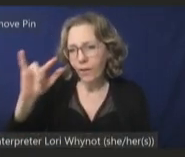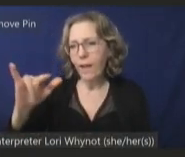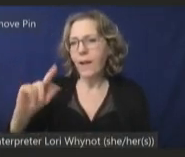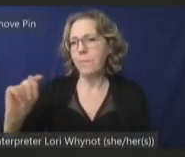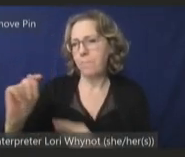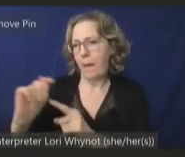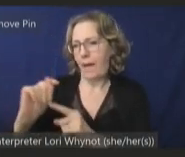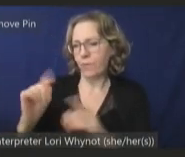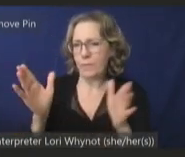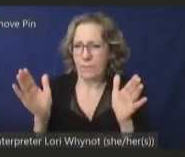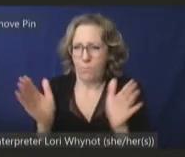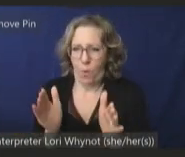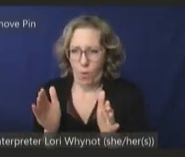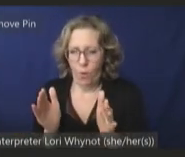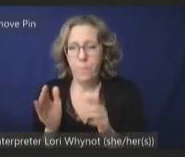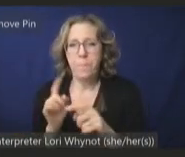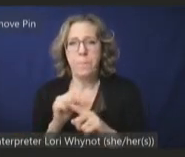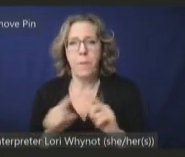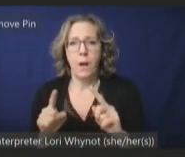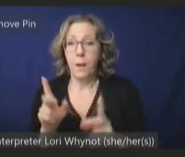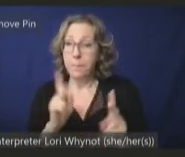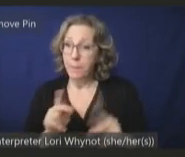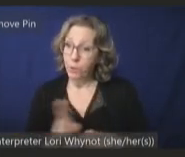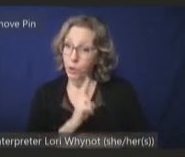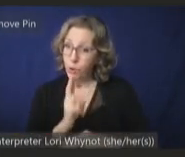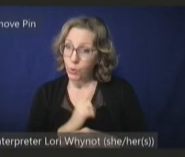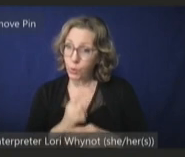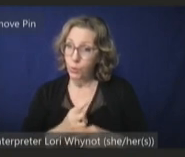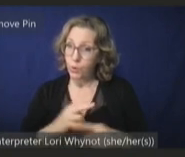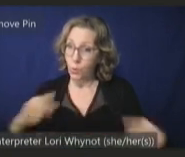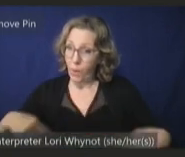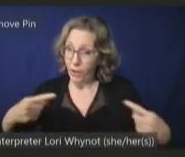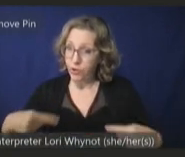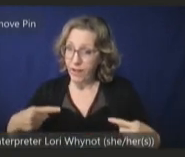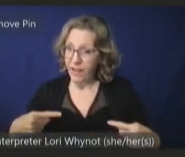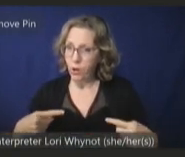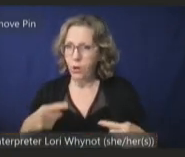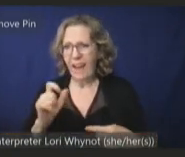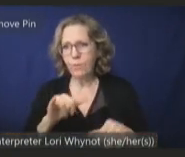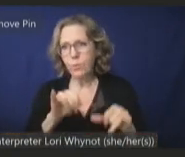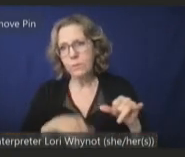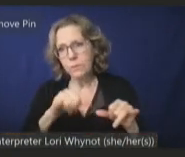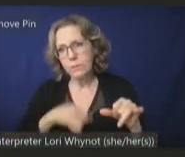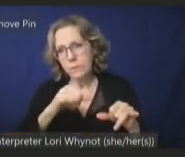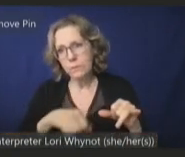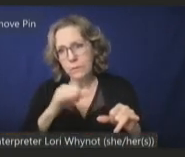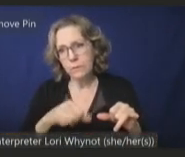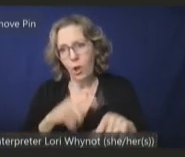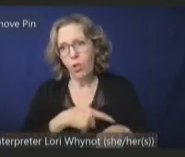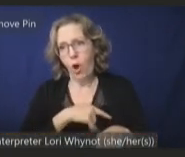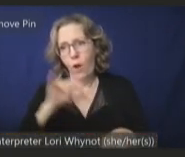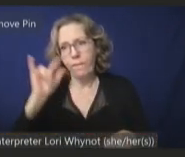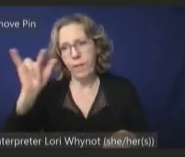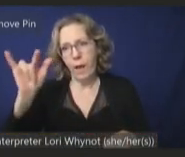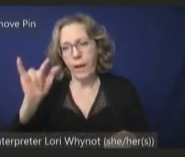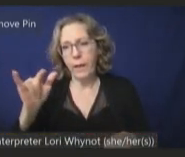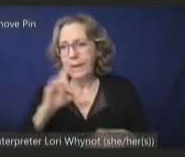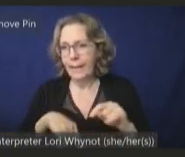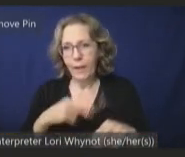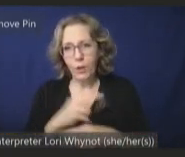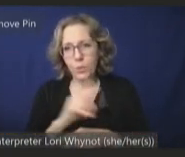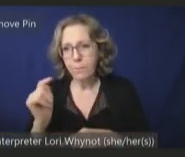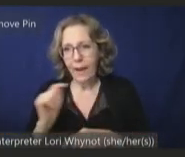lot of people who use wheelchairs have to go long flights without being able to use the bathroom. It's not fair, and it